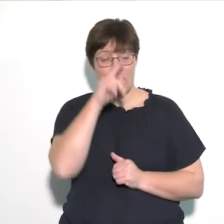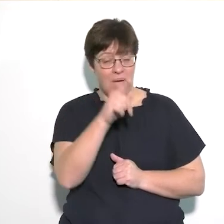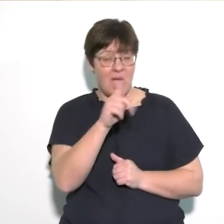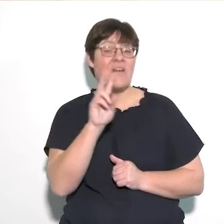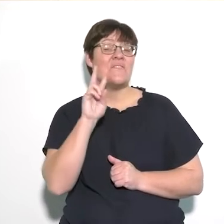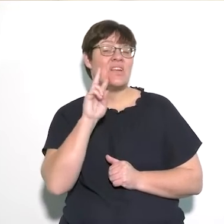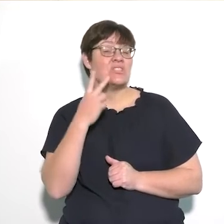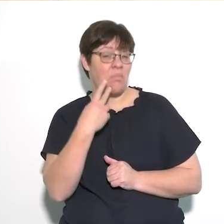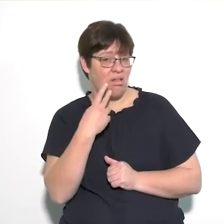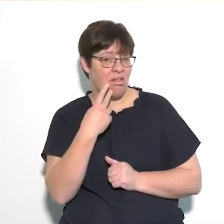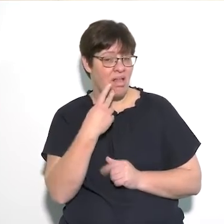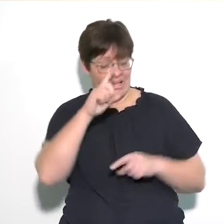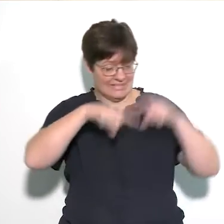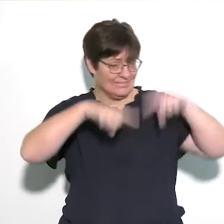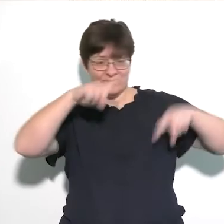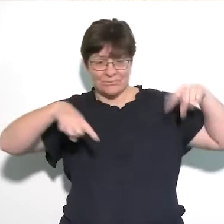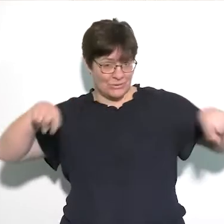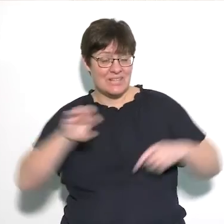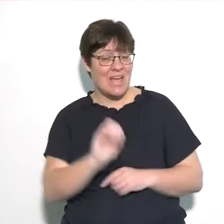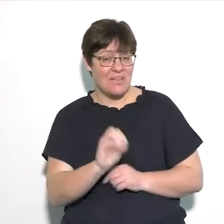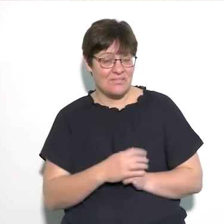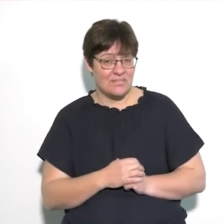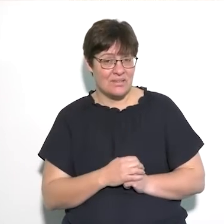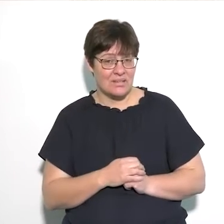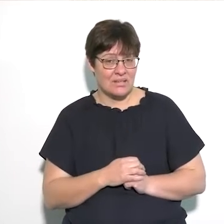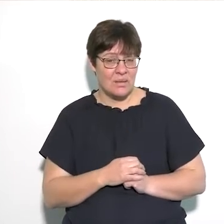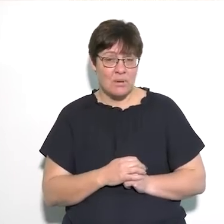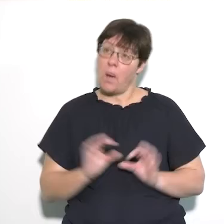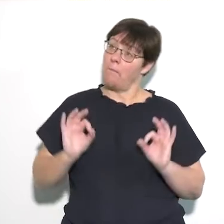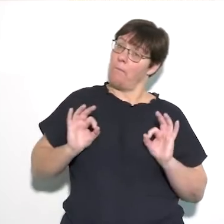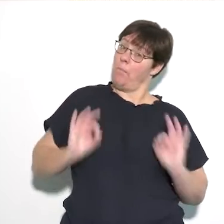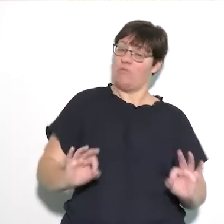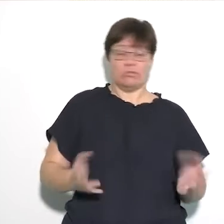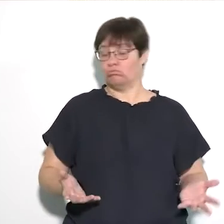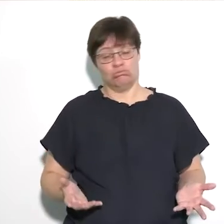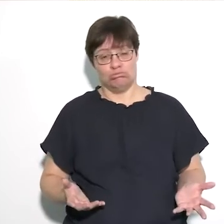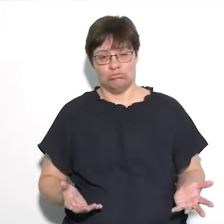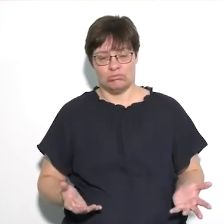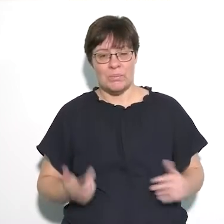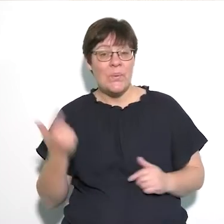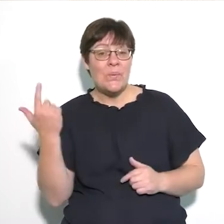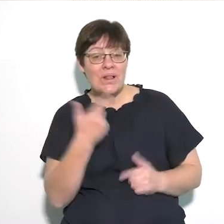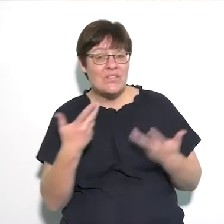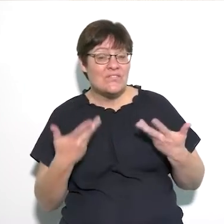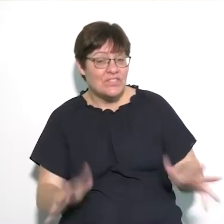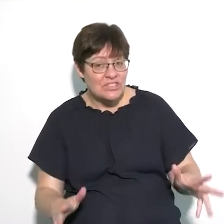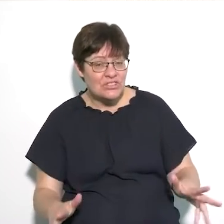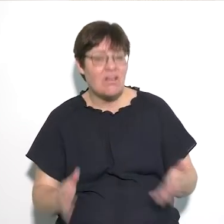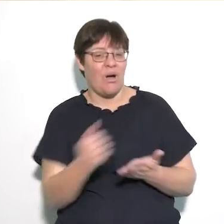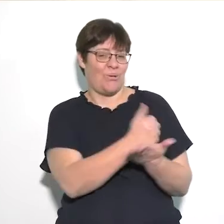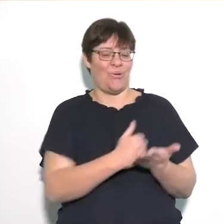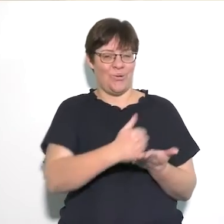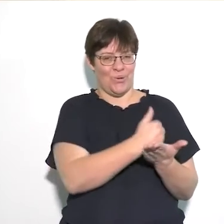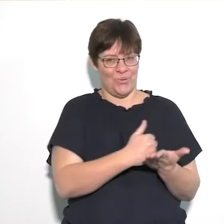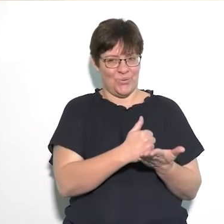Remember, vegetables all look differently, so it's not exactly perfect. And when you're finished, you're going to